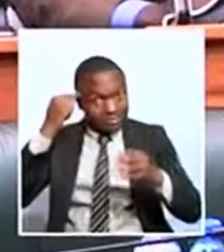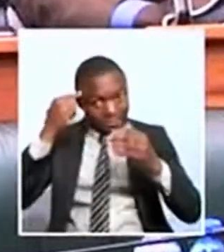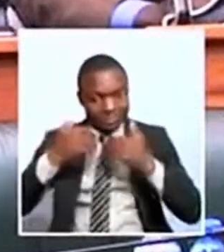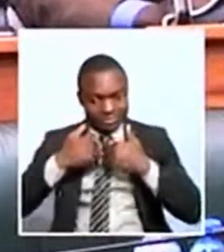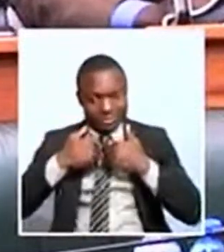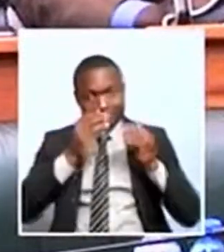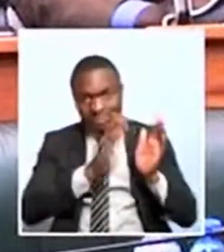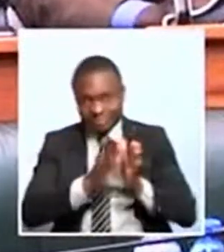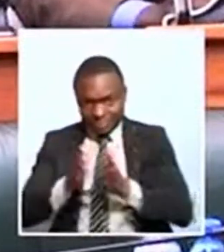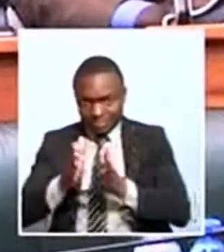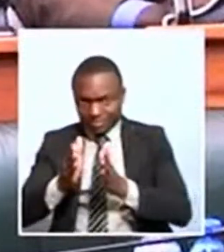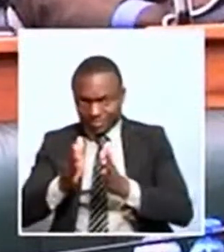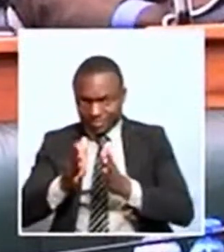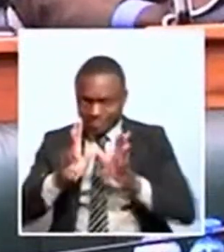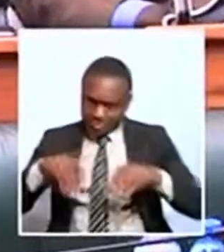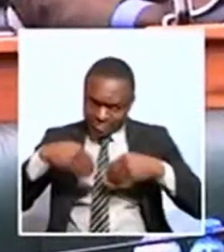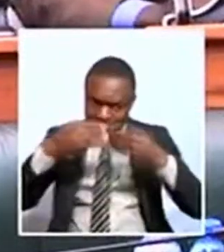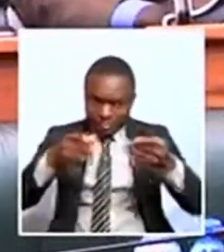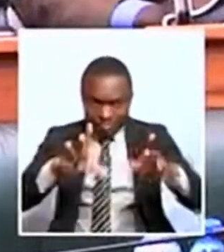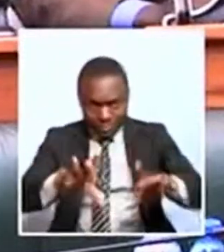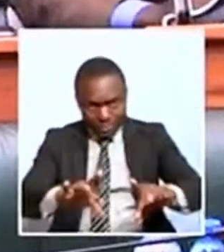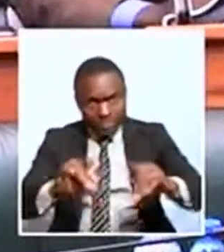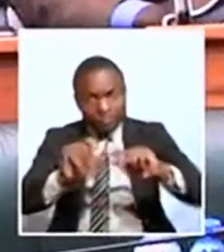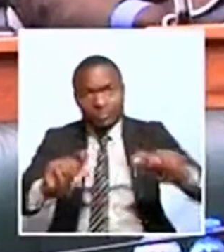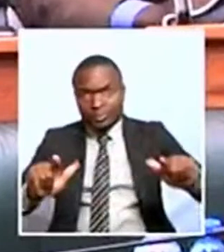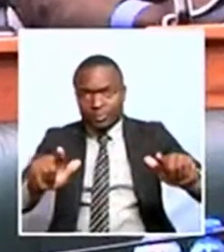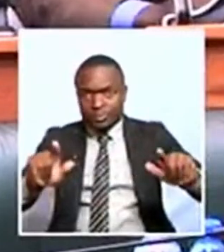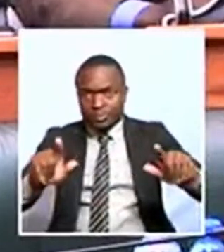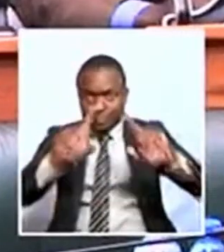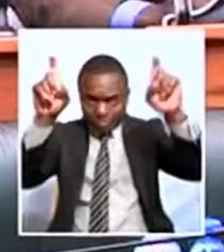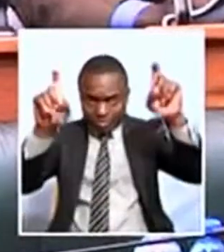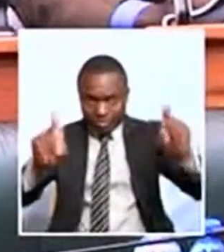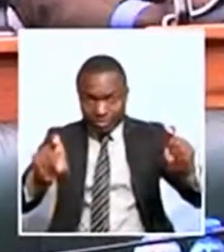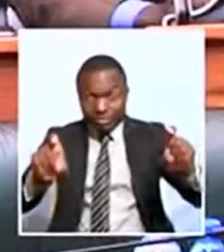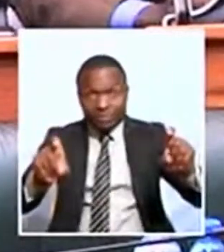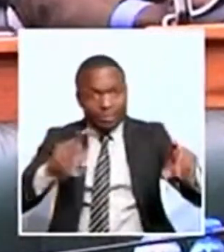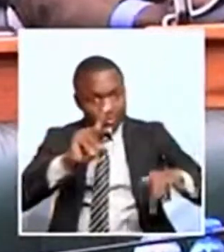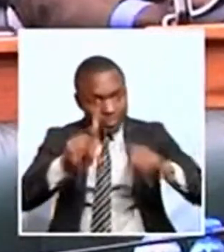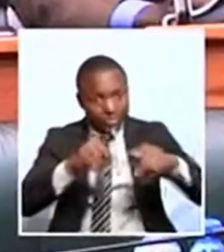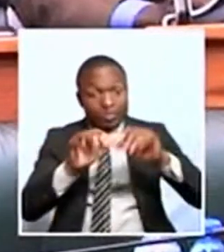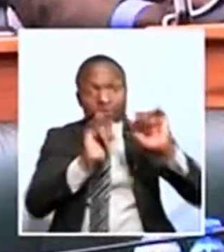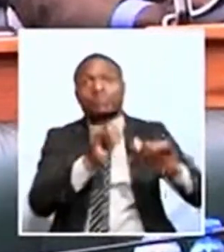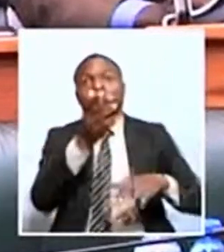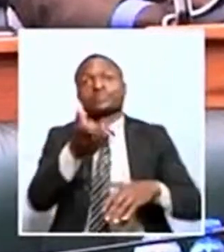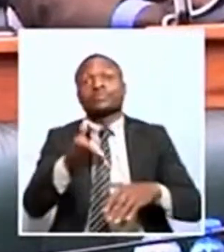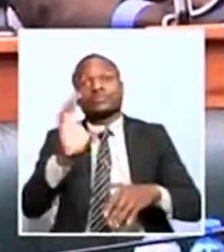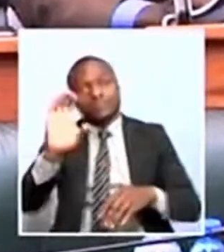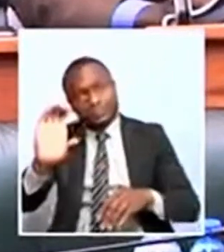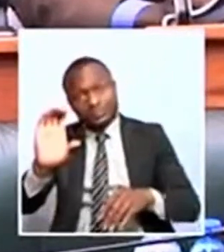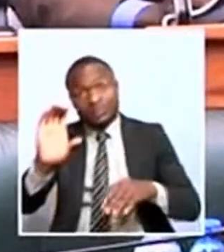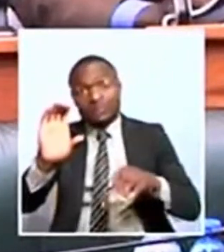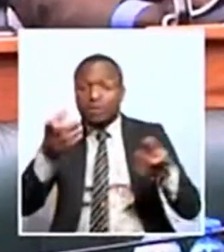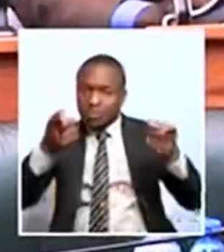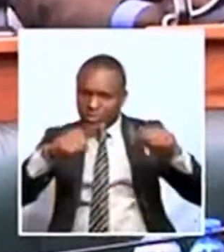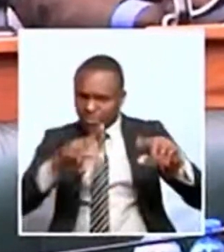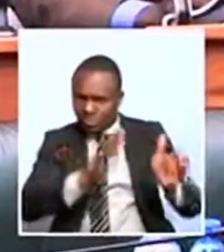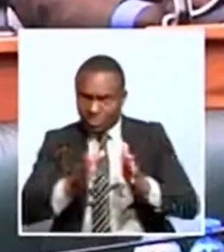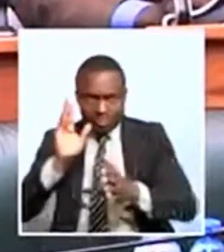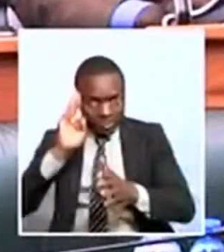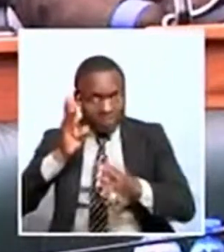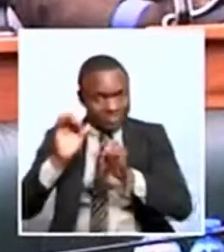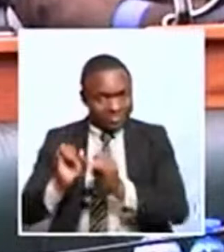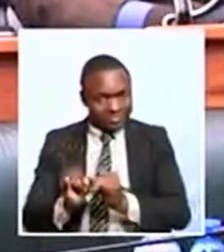plans to issue the title deeds to the settlers. C, if so, when the plans will be